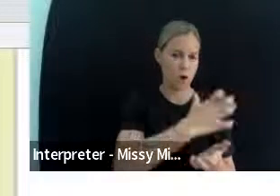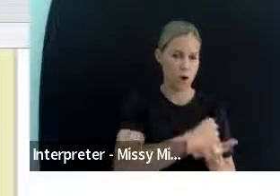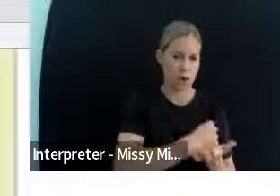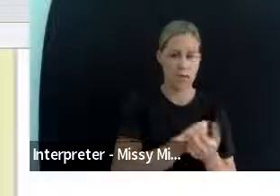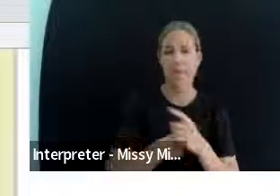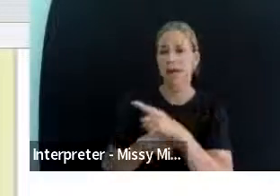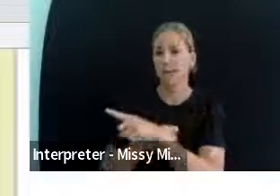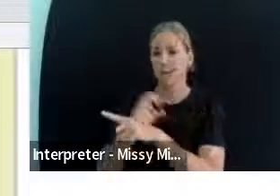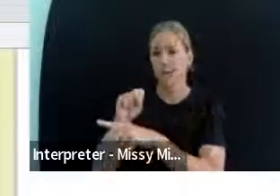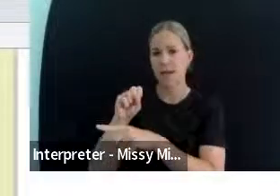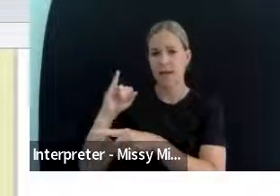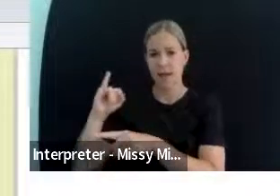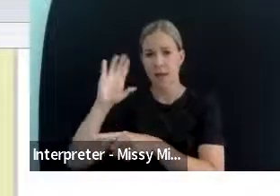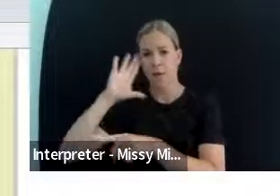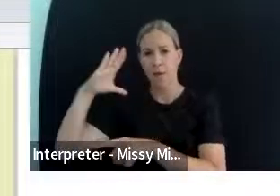would be